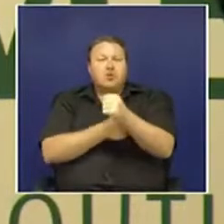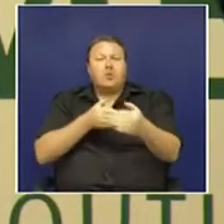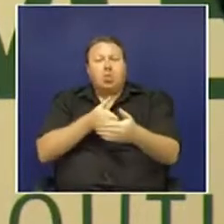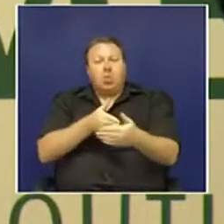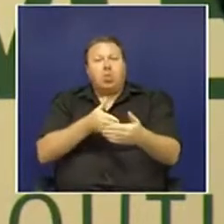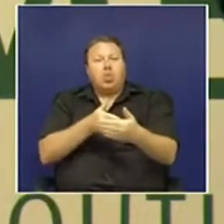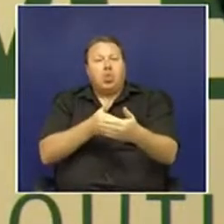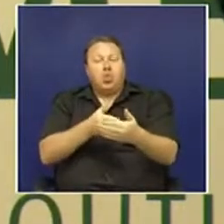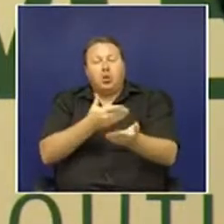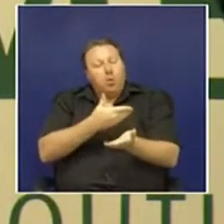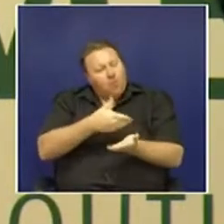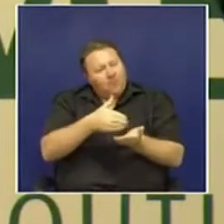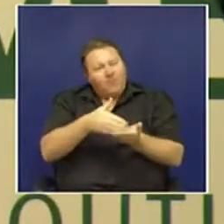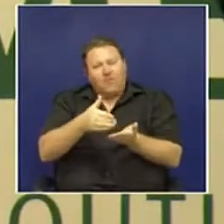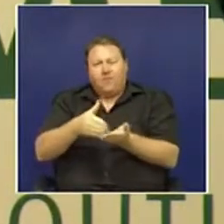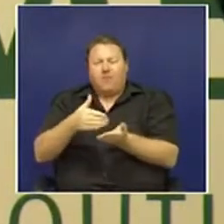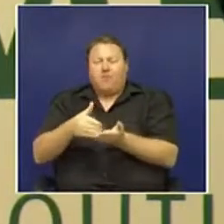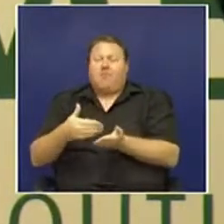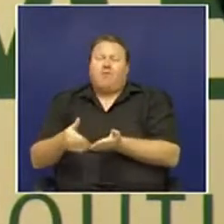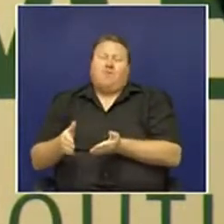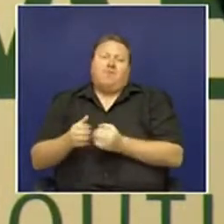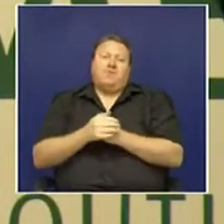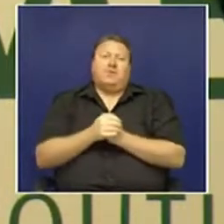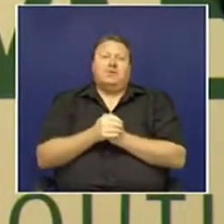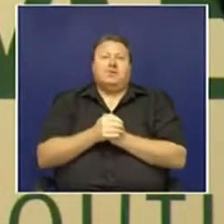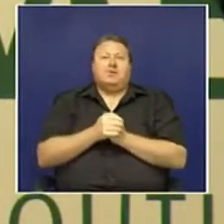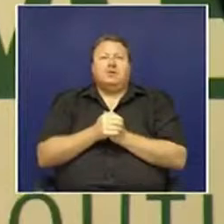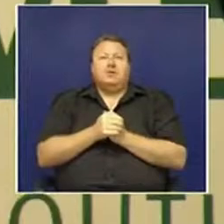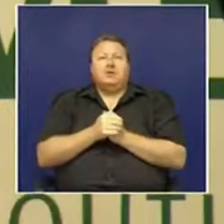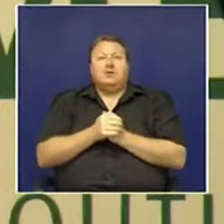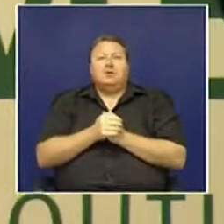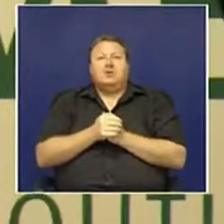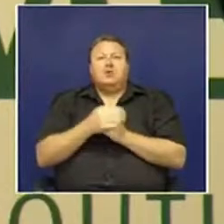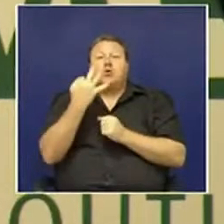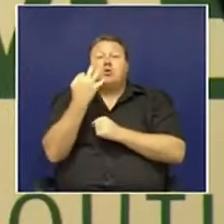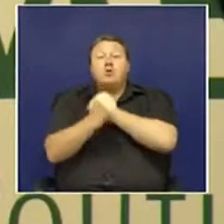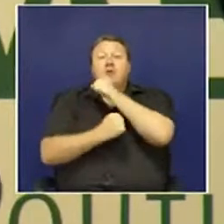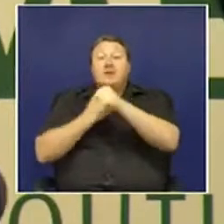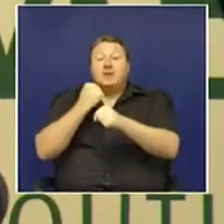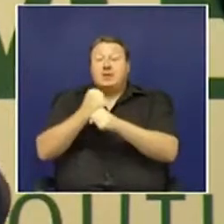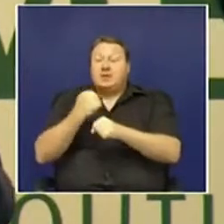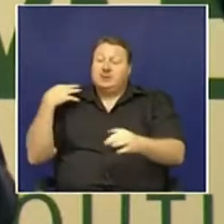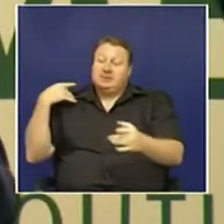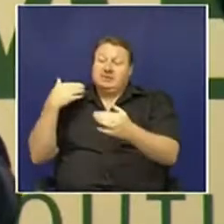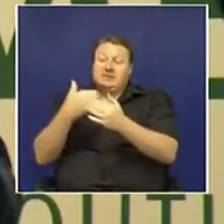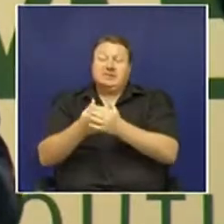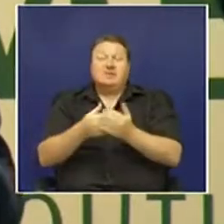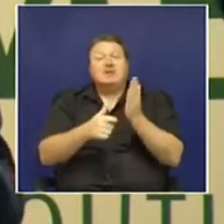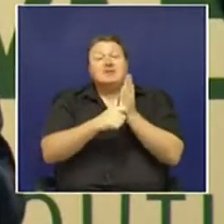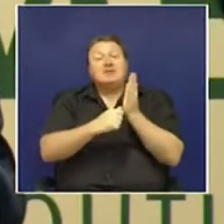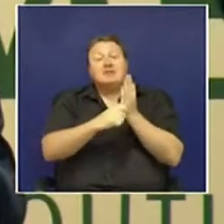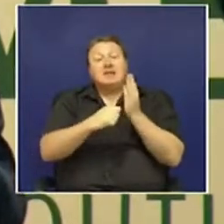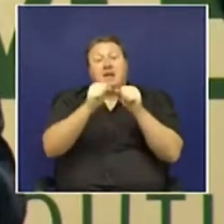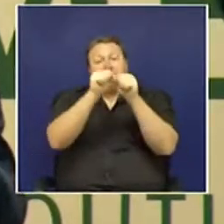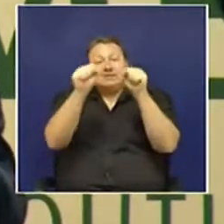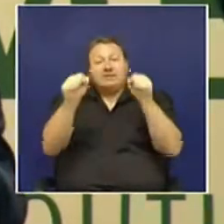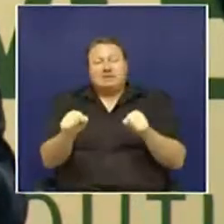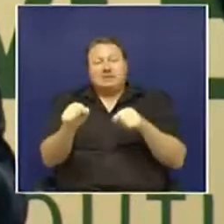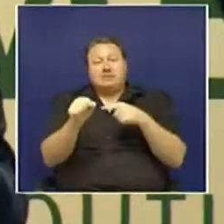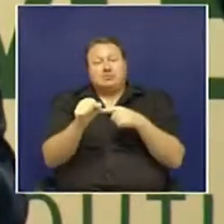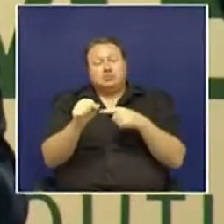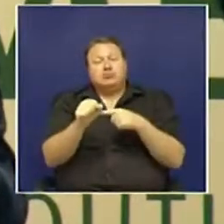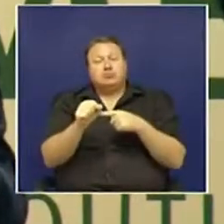years. Madam Speaker, over the past 3 years, our tax system has demonstrated